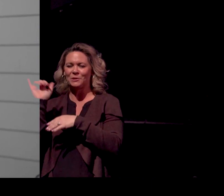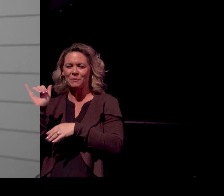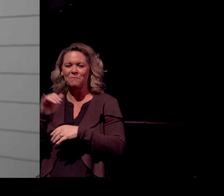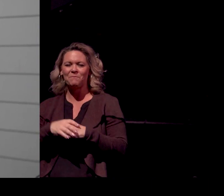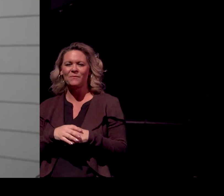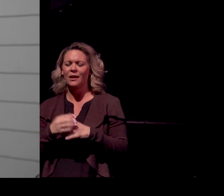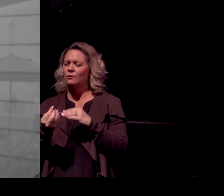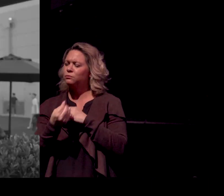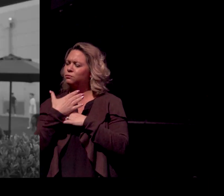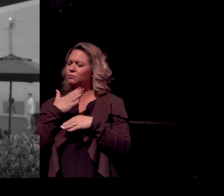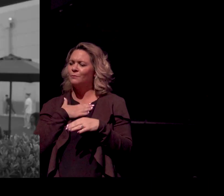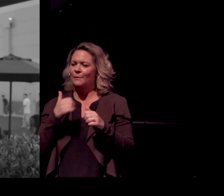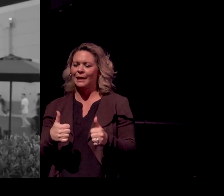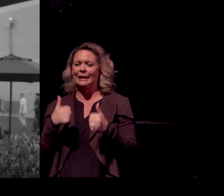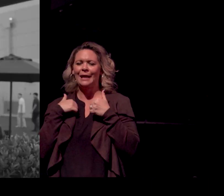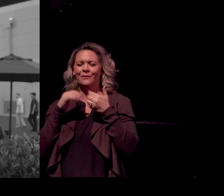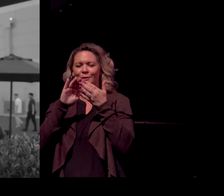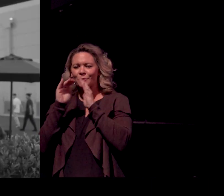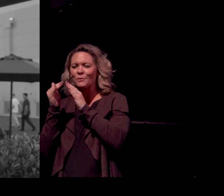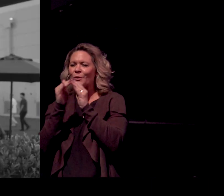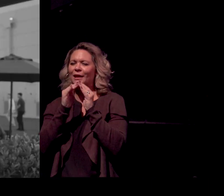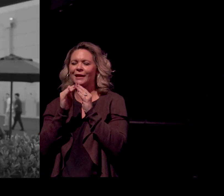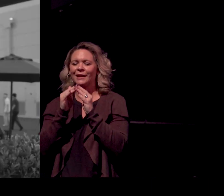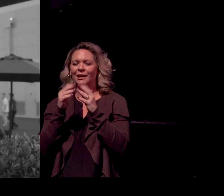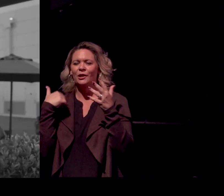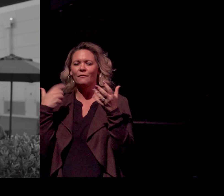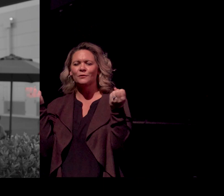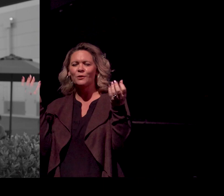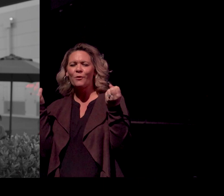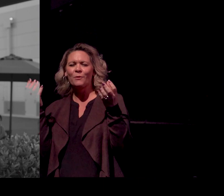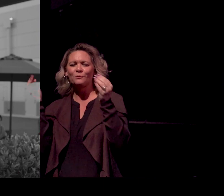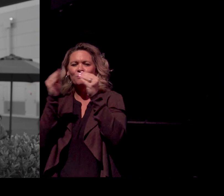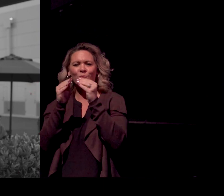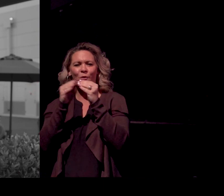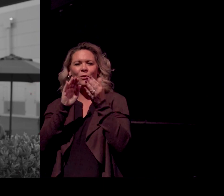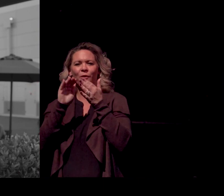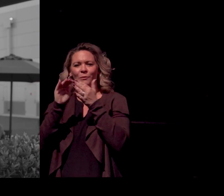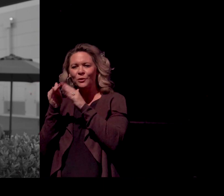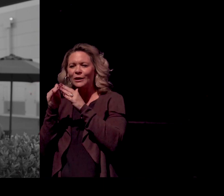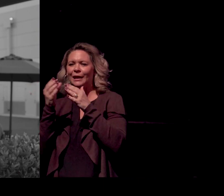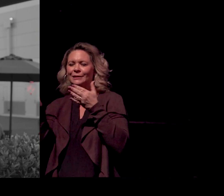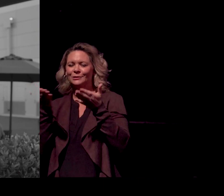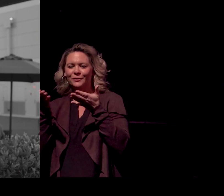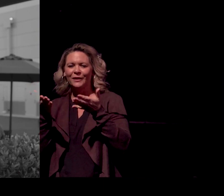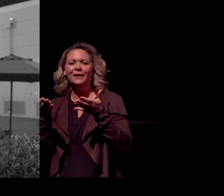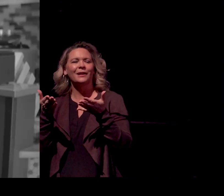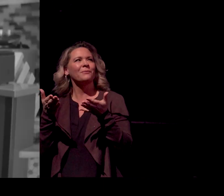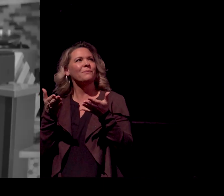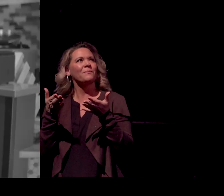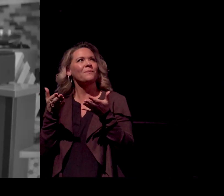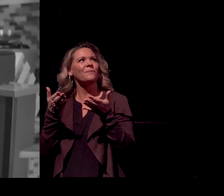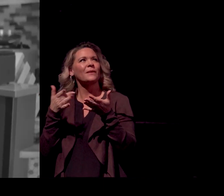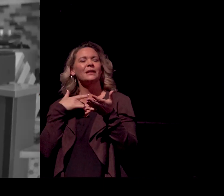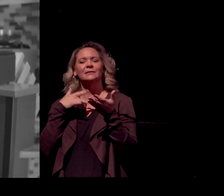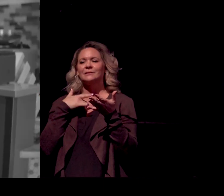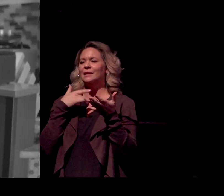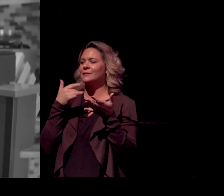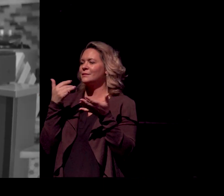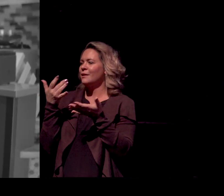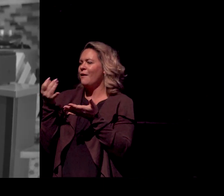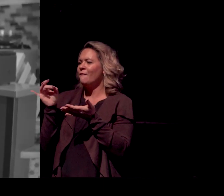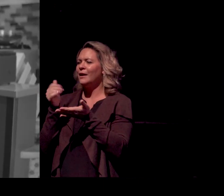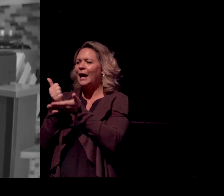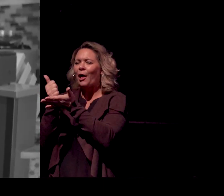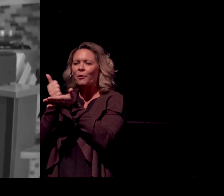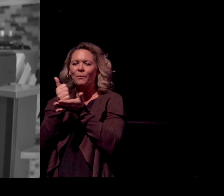Sunday mornings, too. It's impacted me by the community. You get so much more out of community in serving. Give me a sense